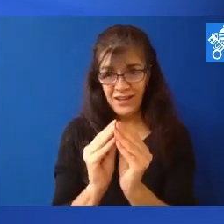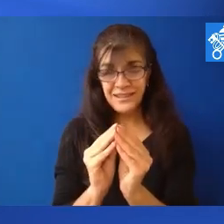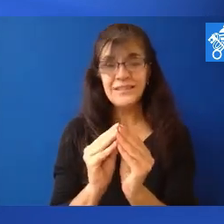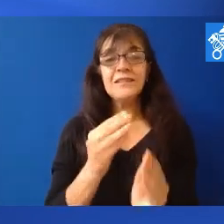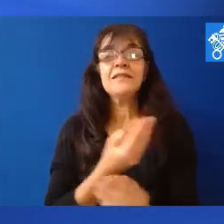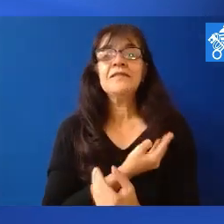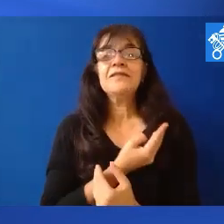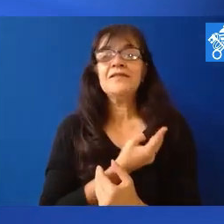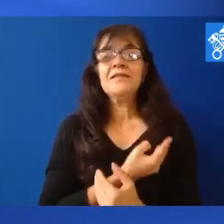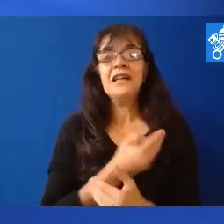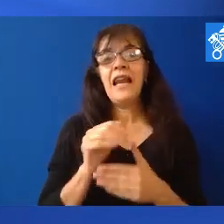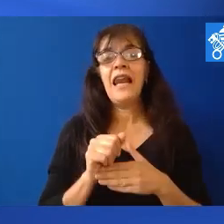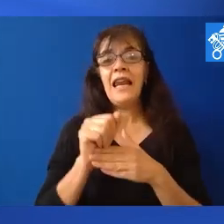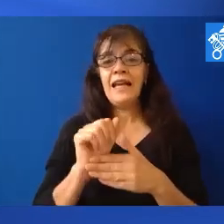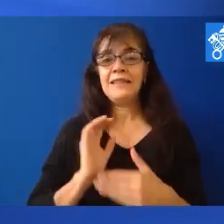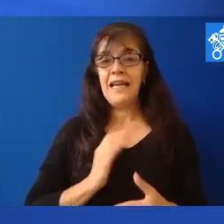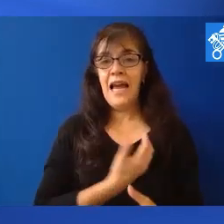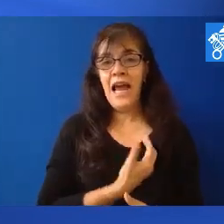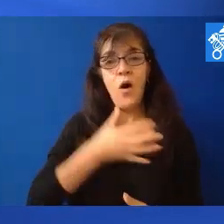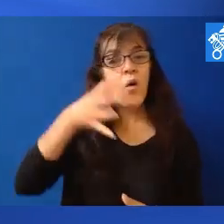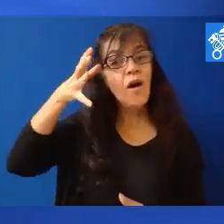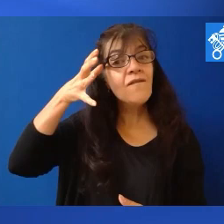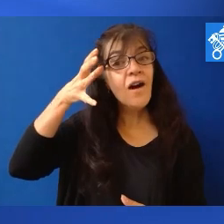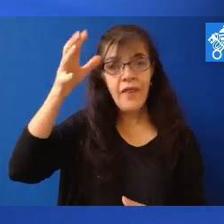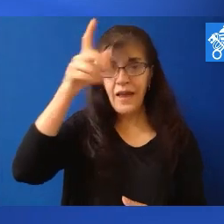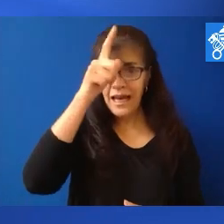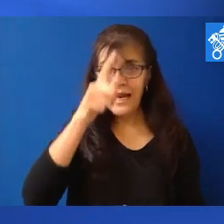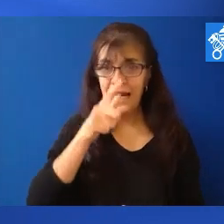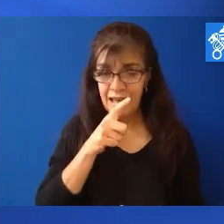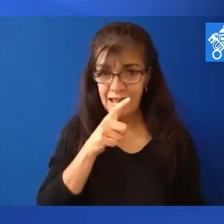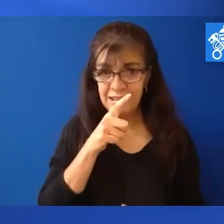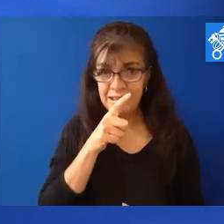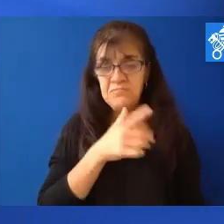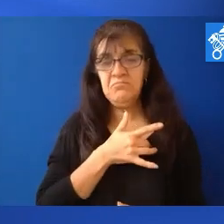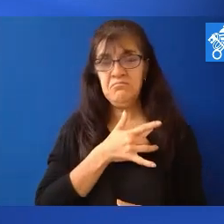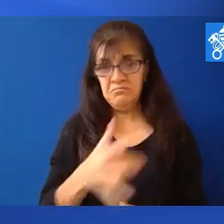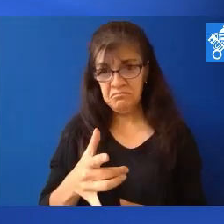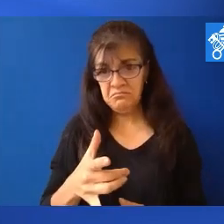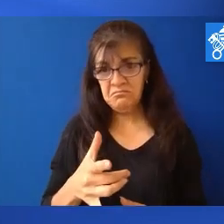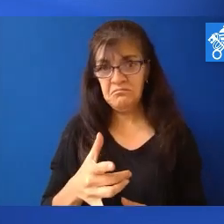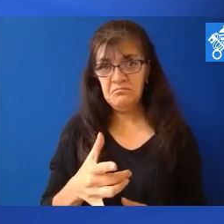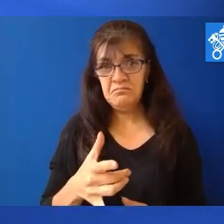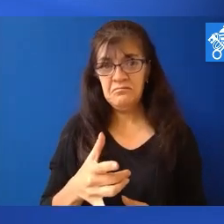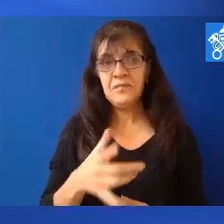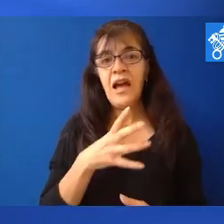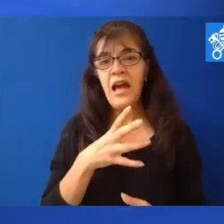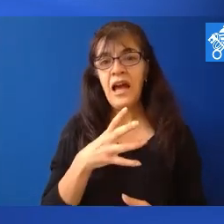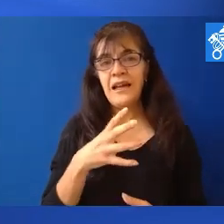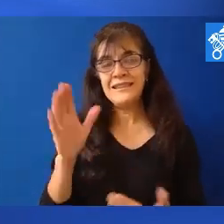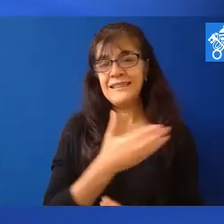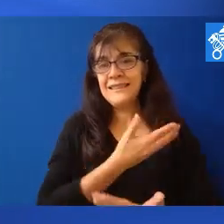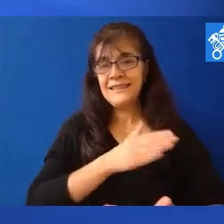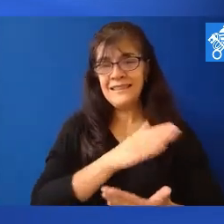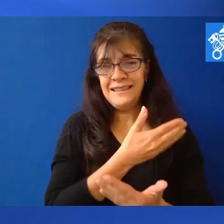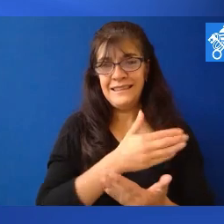At the end of the audience, the Pope usually leads the Our Father in Latin. It is usually recited